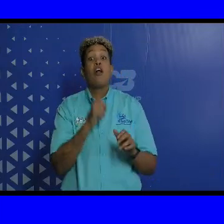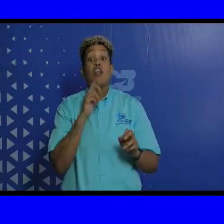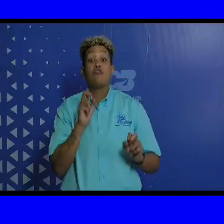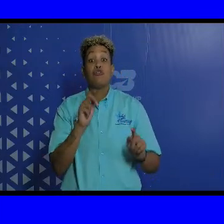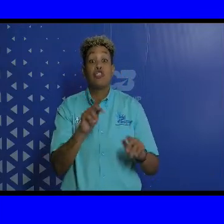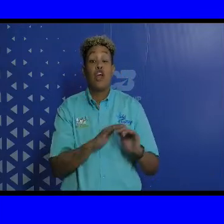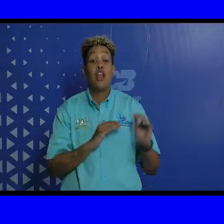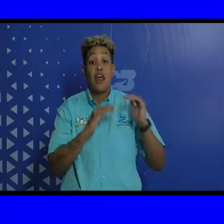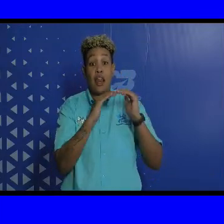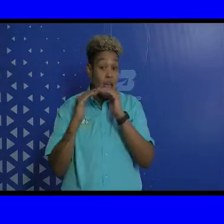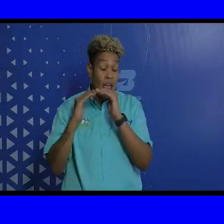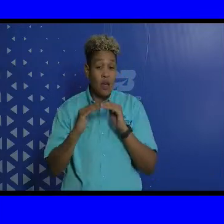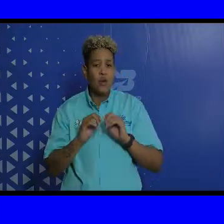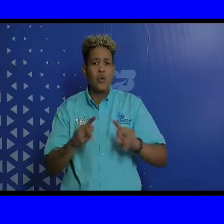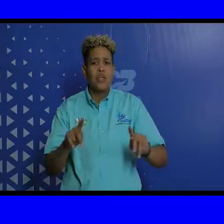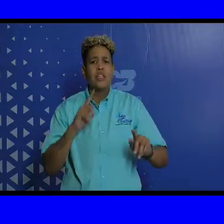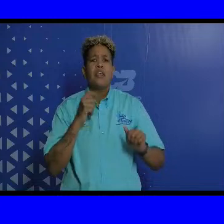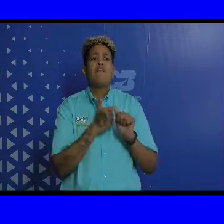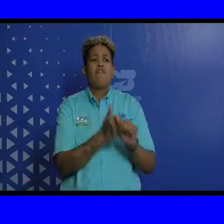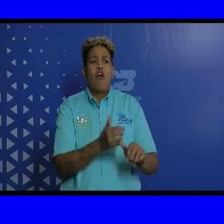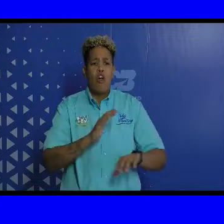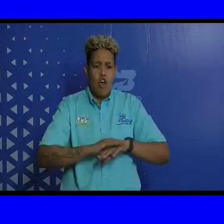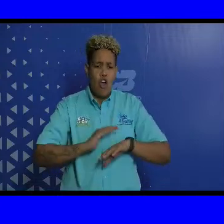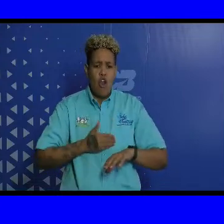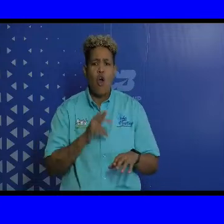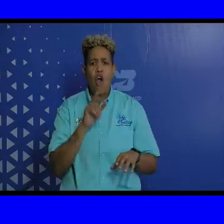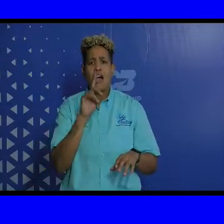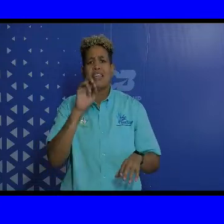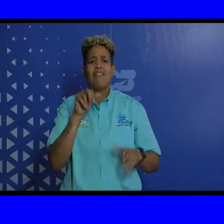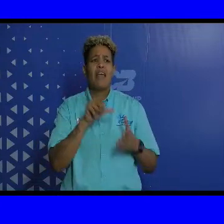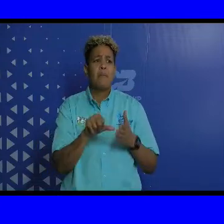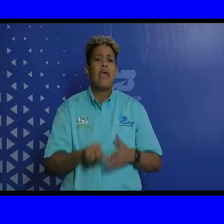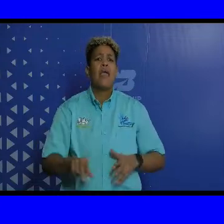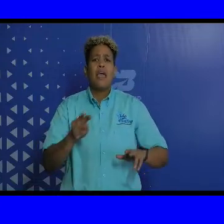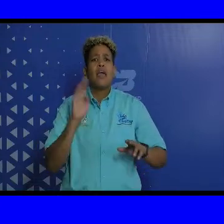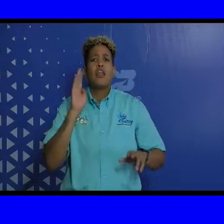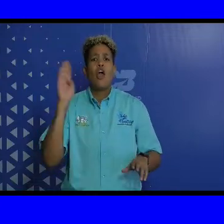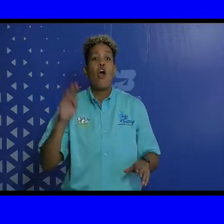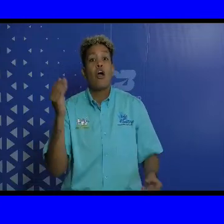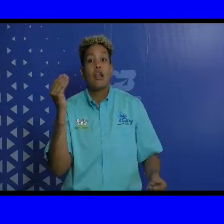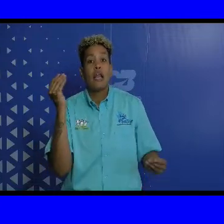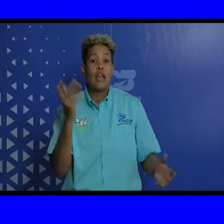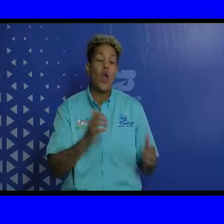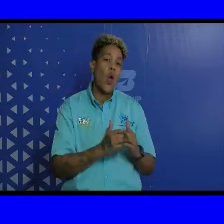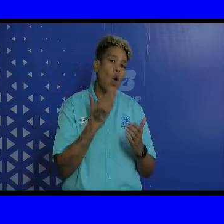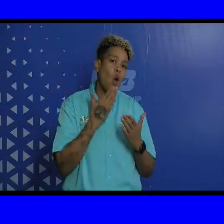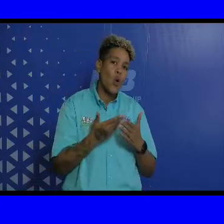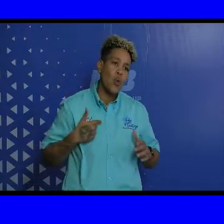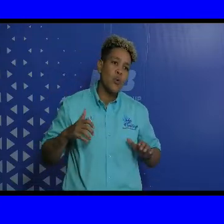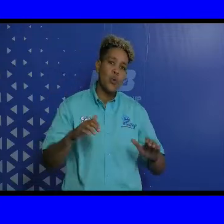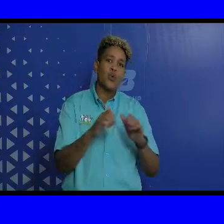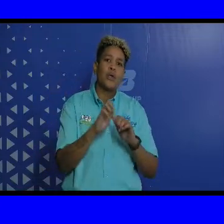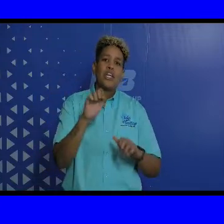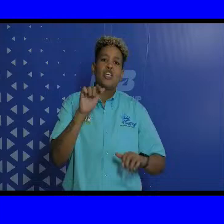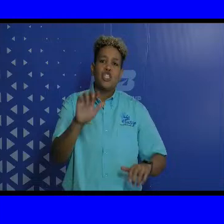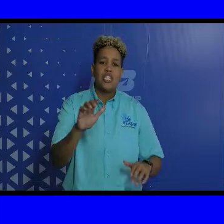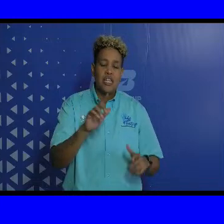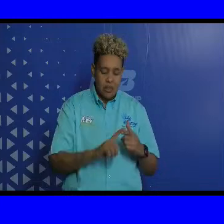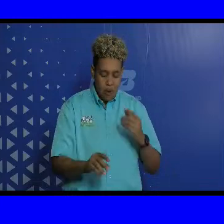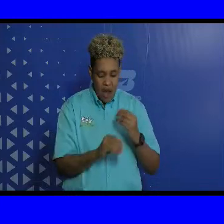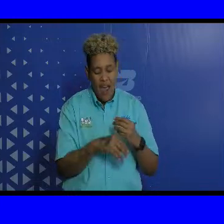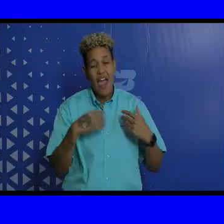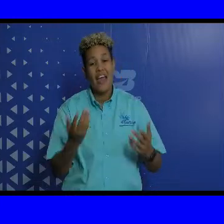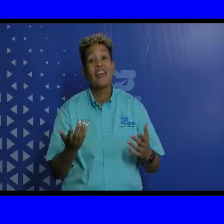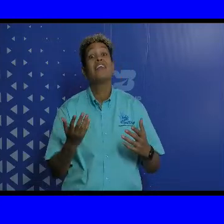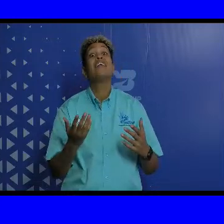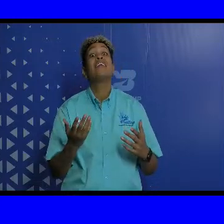equity, follow us on our dividend payout. They're all indications of how good we're doing with EGC. And